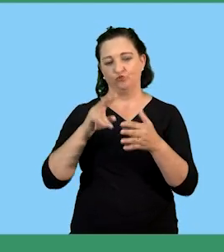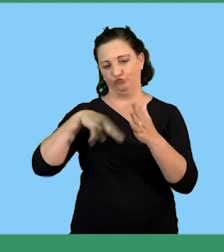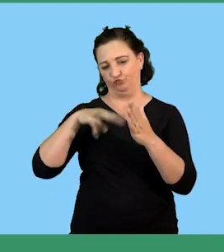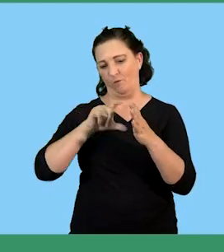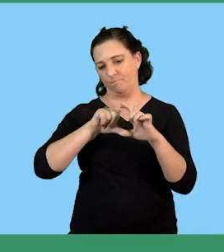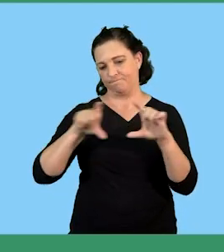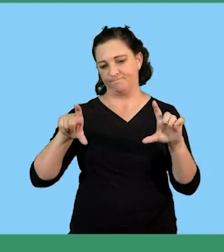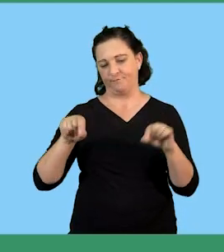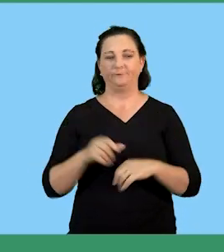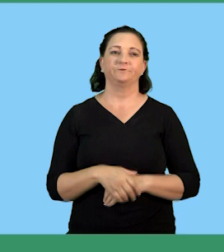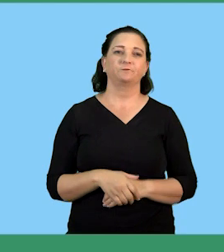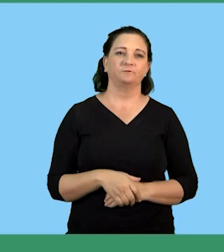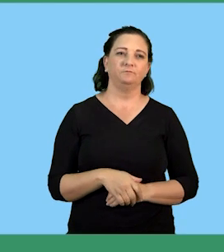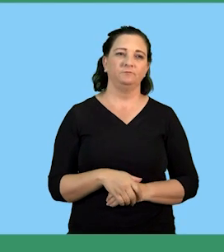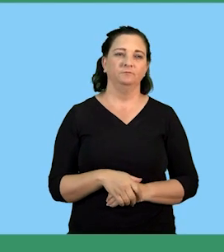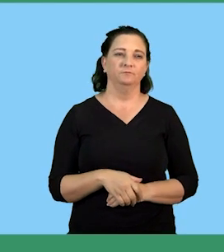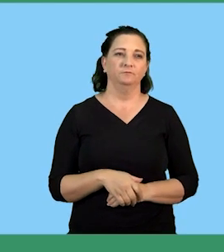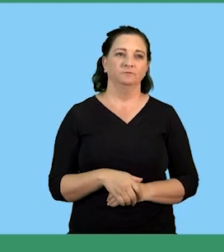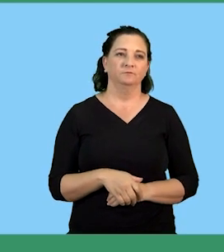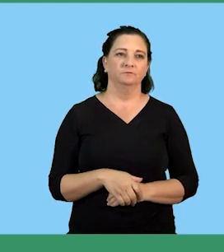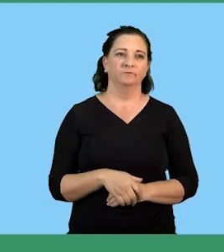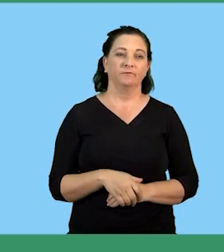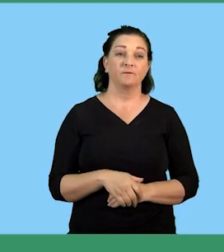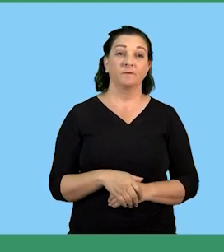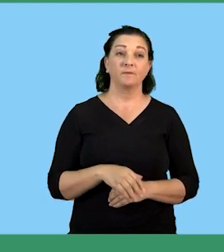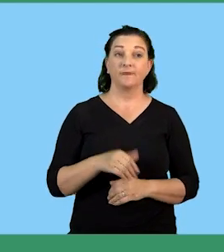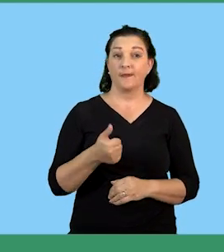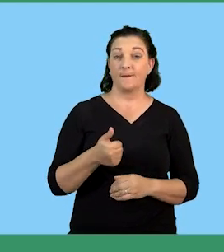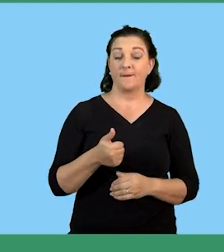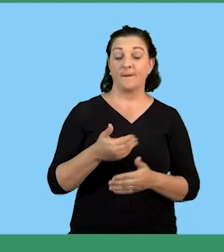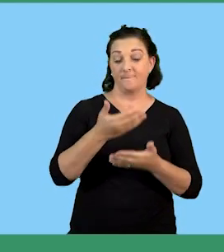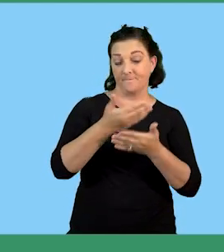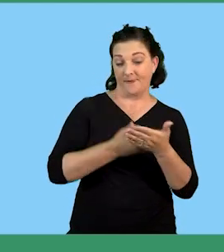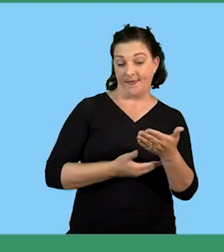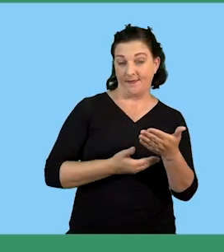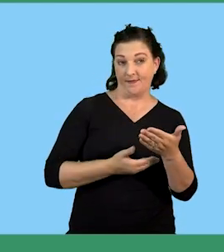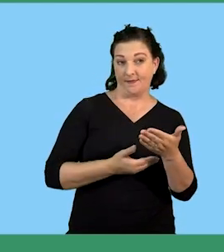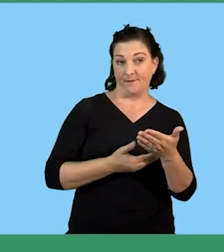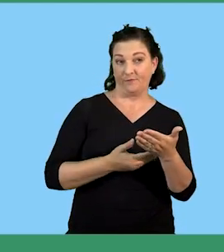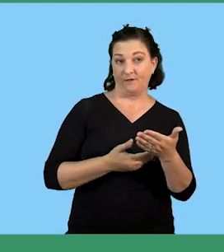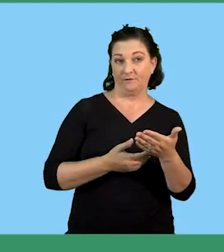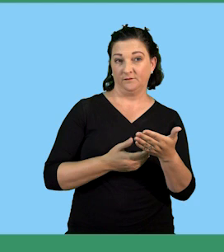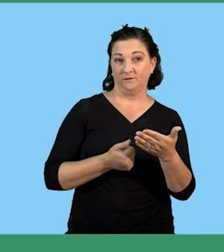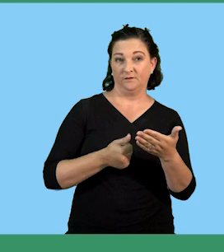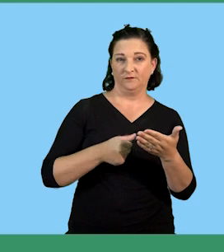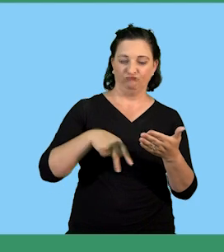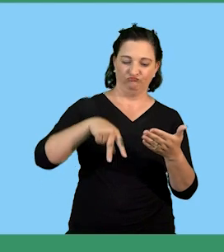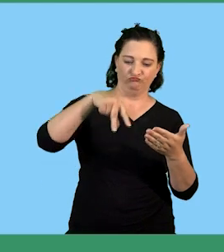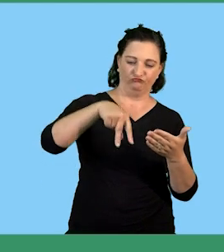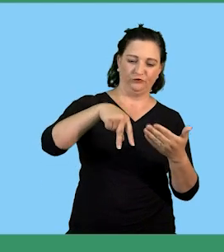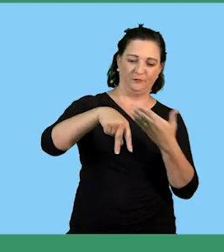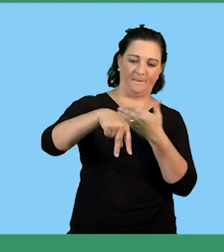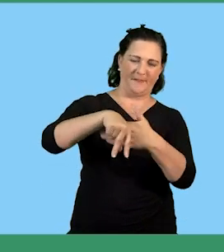below. All right, a pad of paper or a pad of paper sheet attached to an